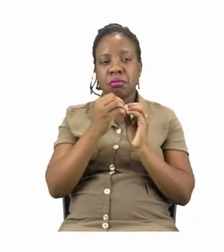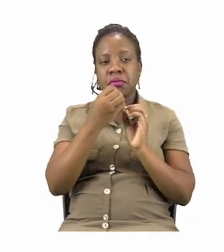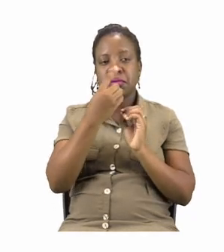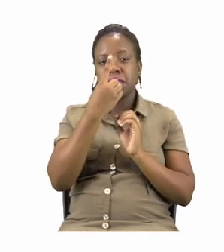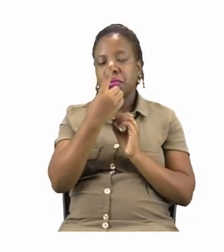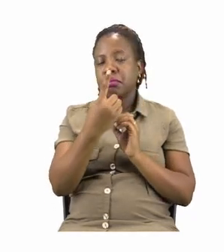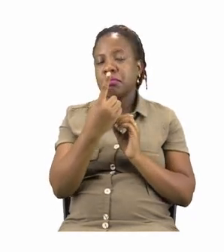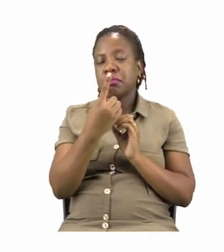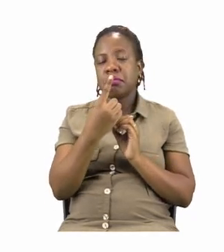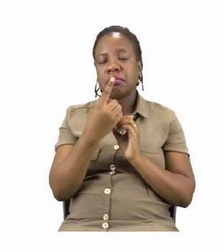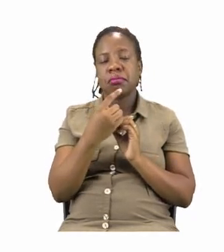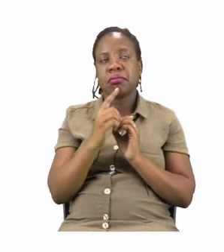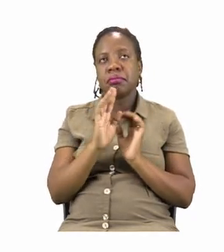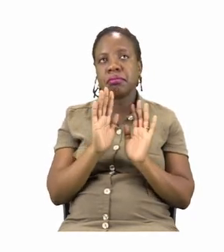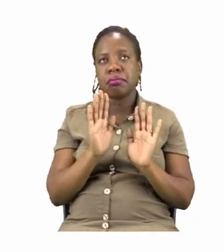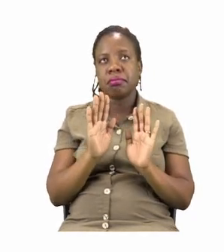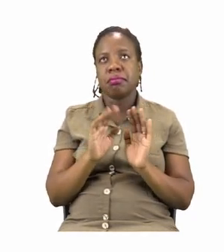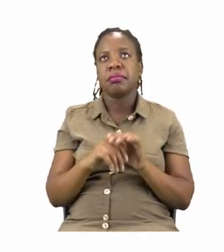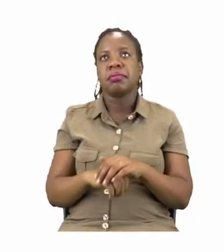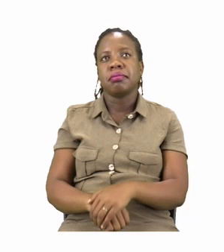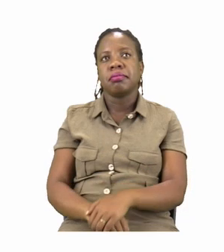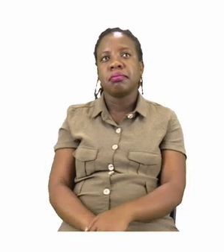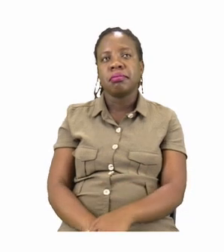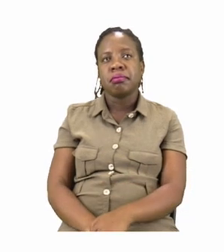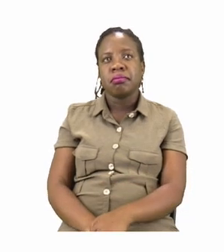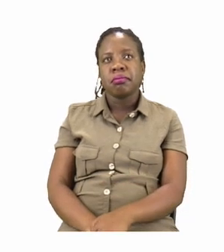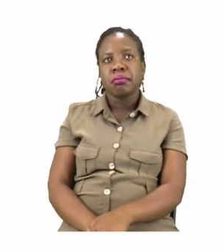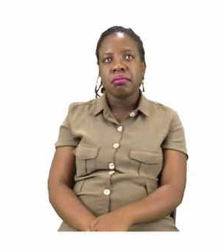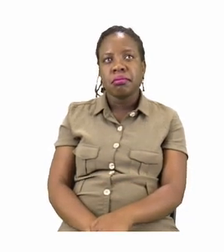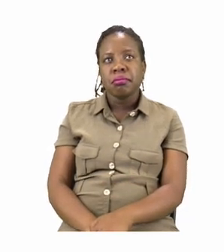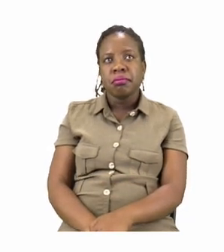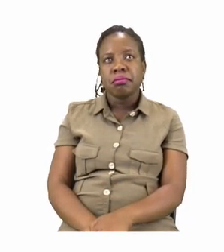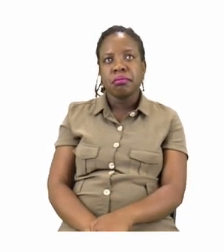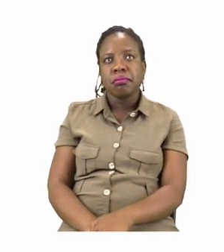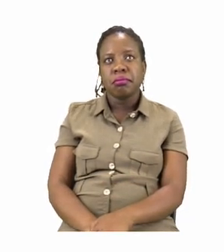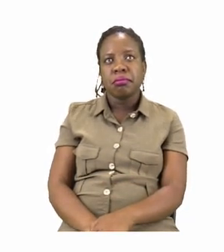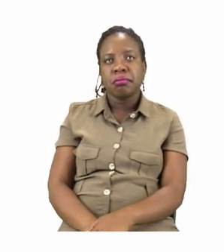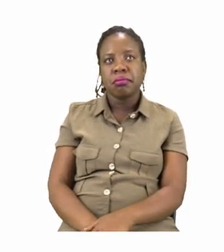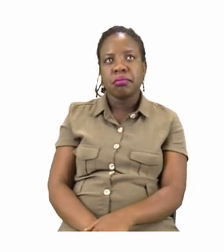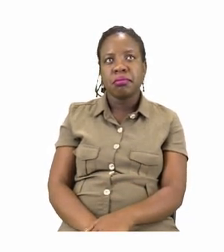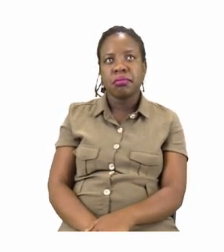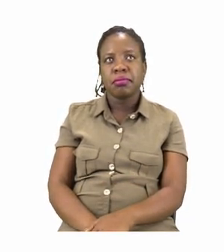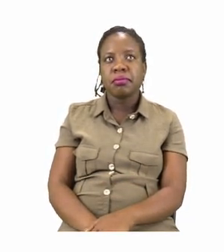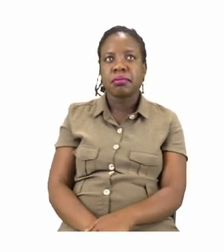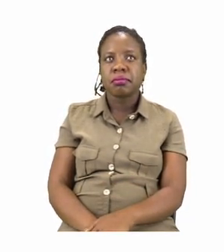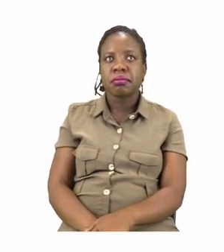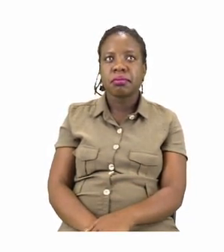day, may, ray, tray,